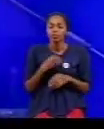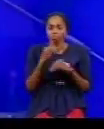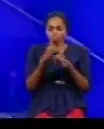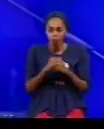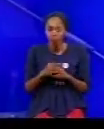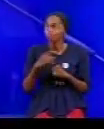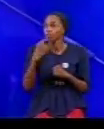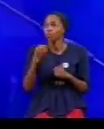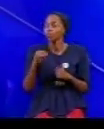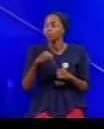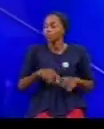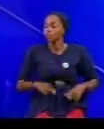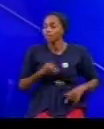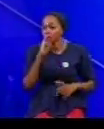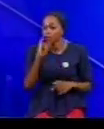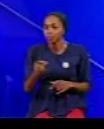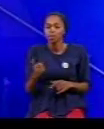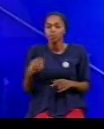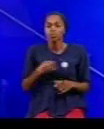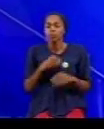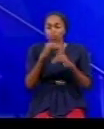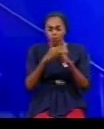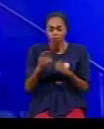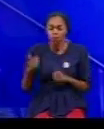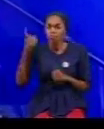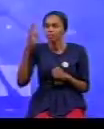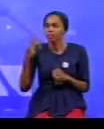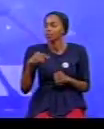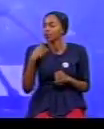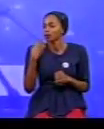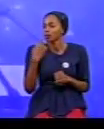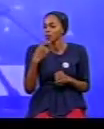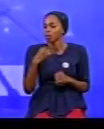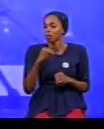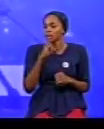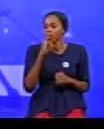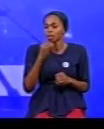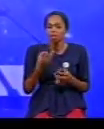is, we worship the God who evermore will be.